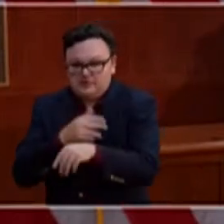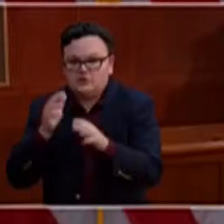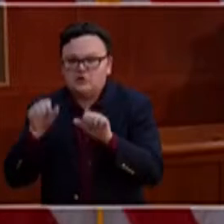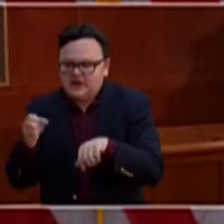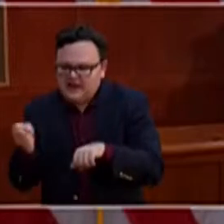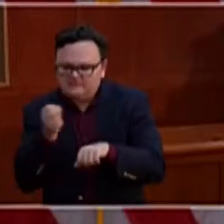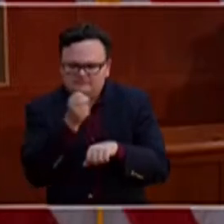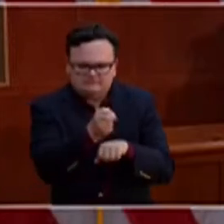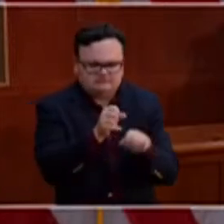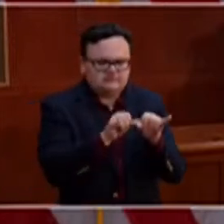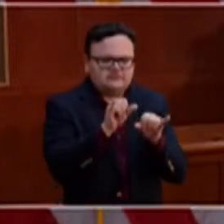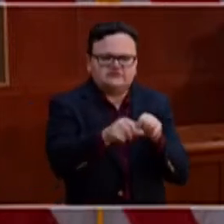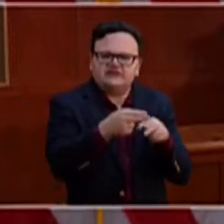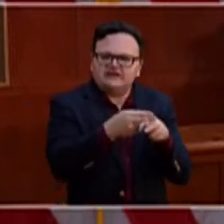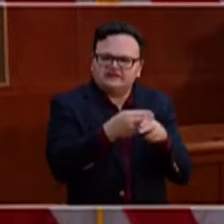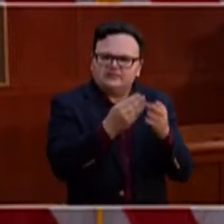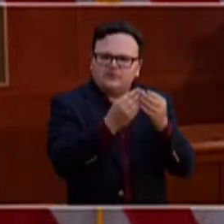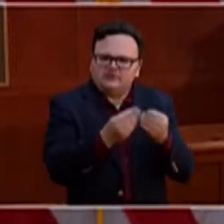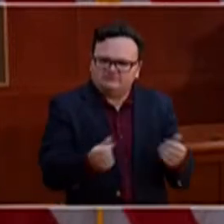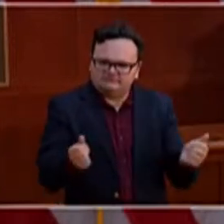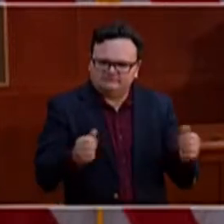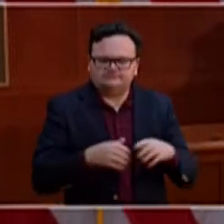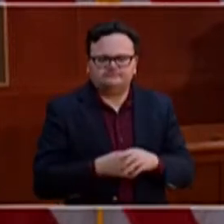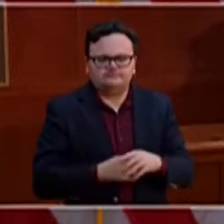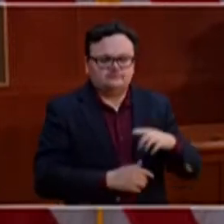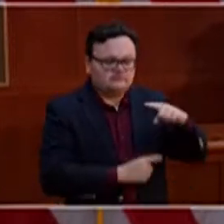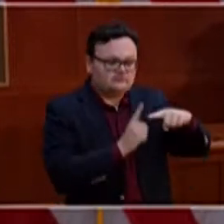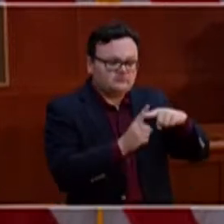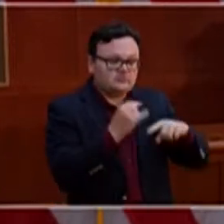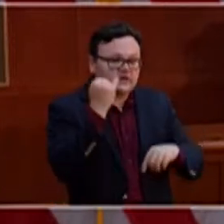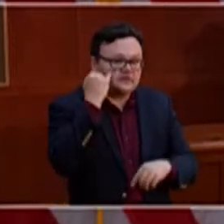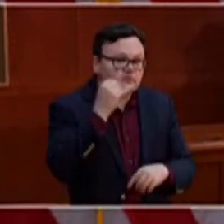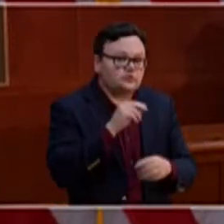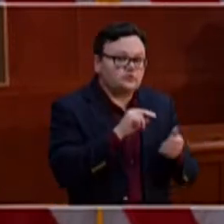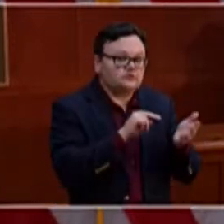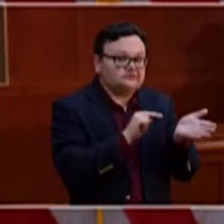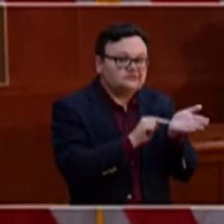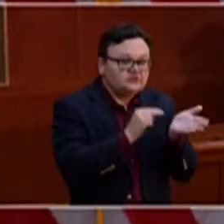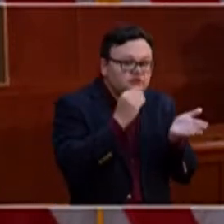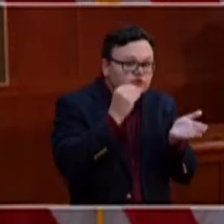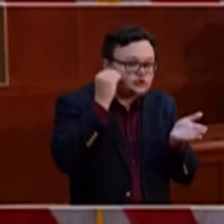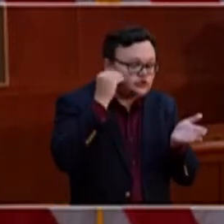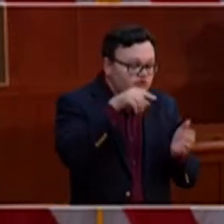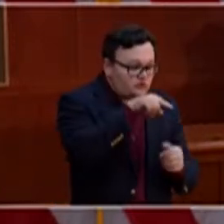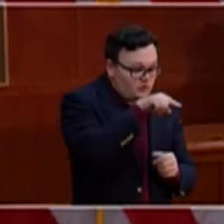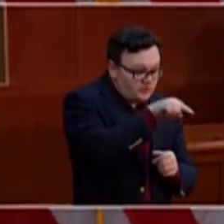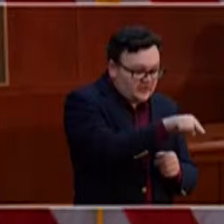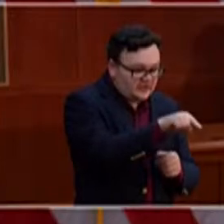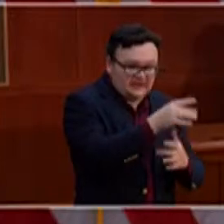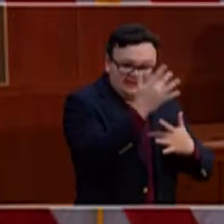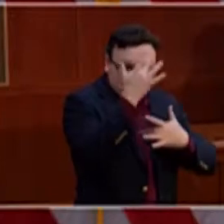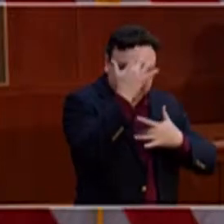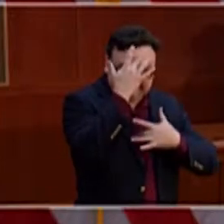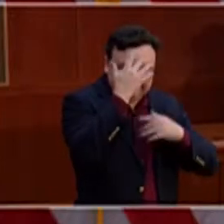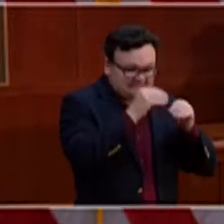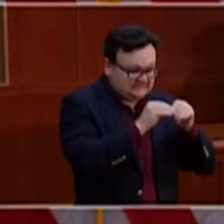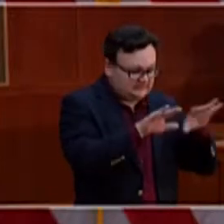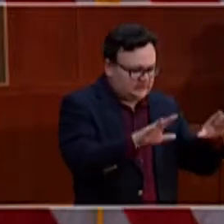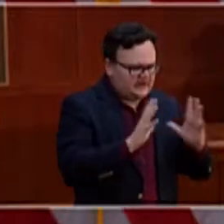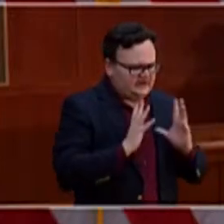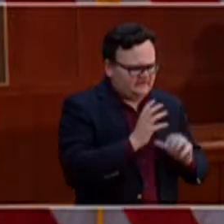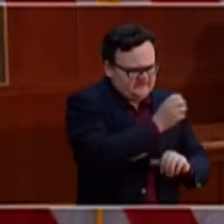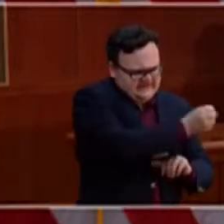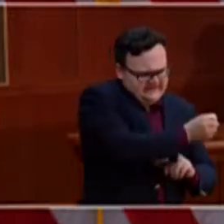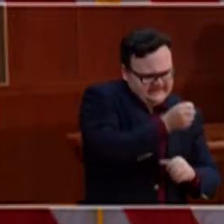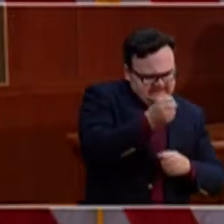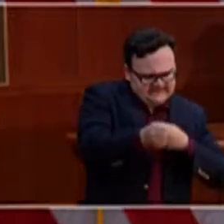there's infections inside a long-term care facility, the long-term care facility can send to the COVID-only facility. So it's a step up from